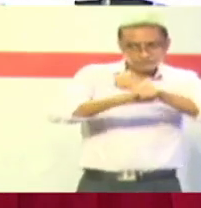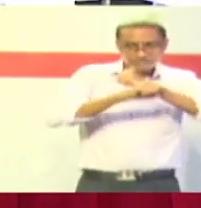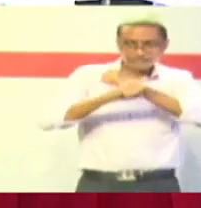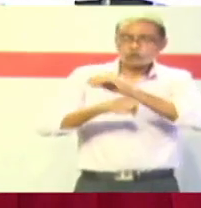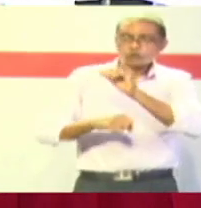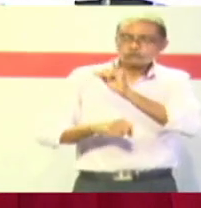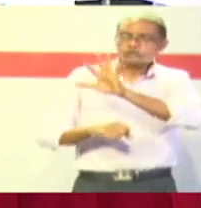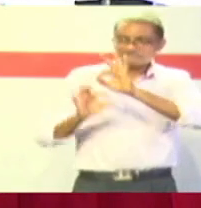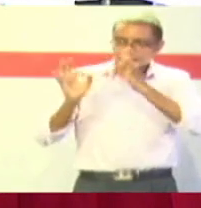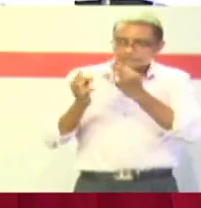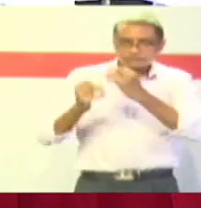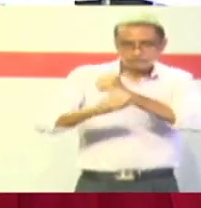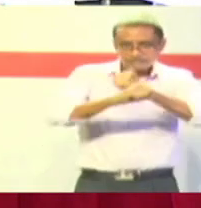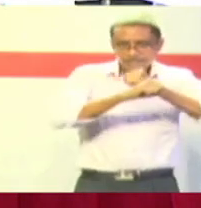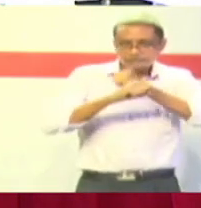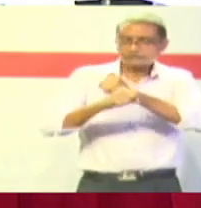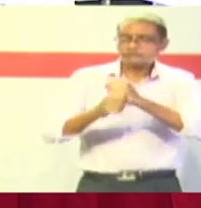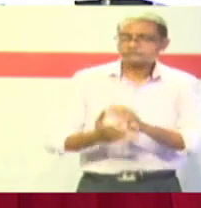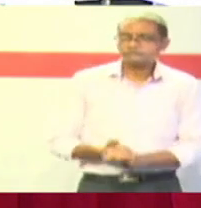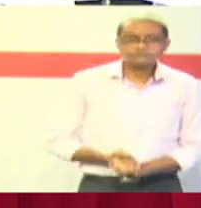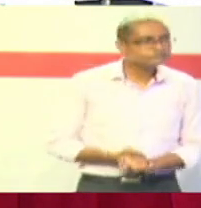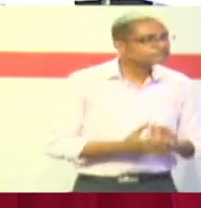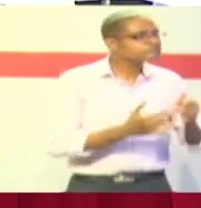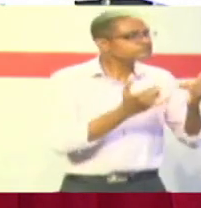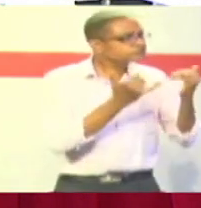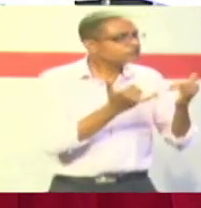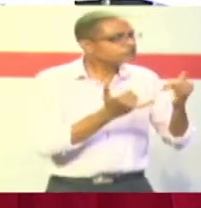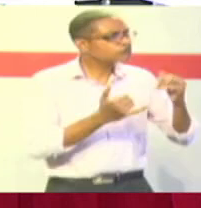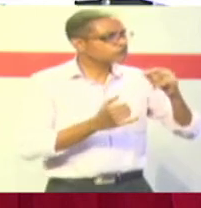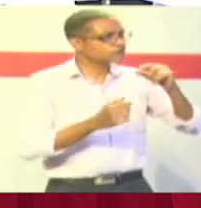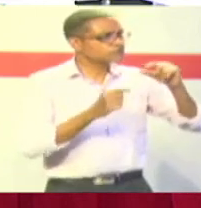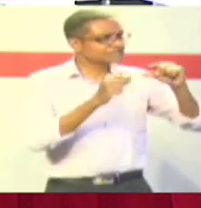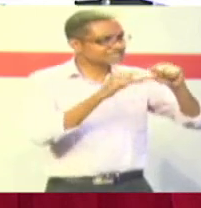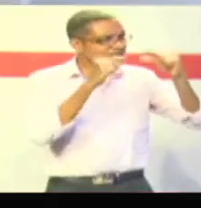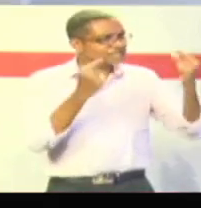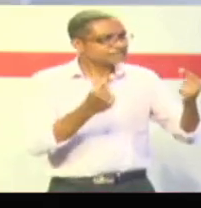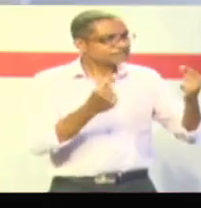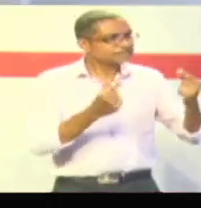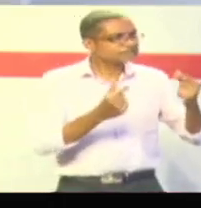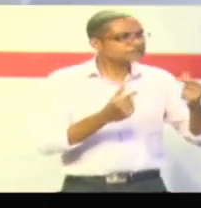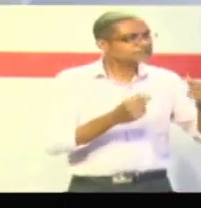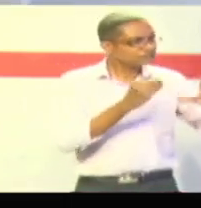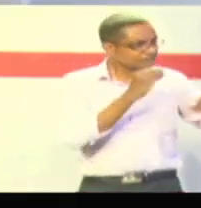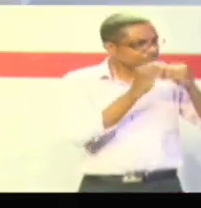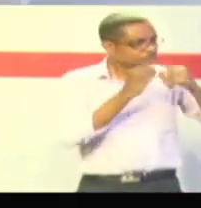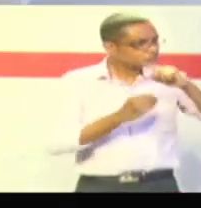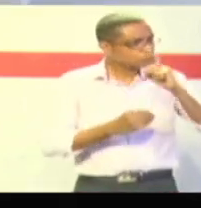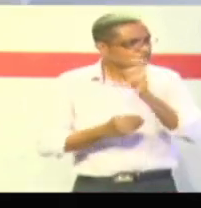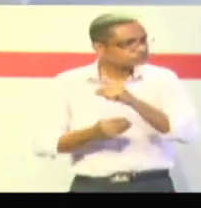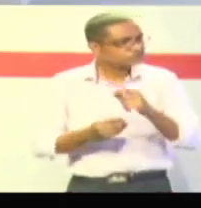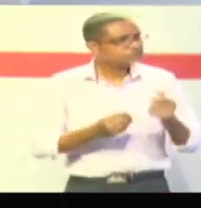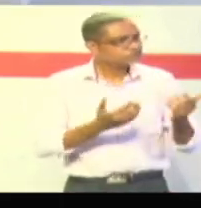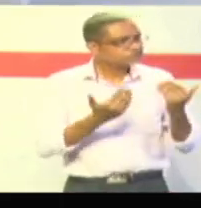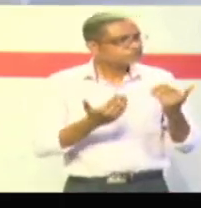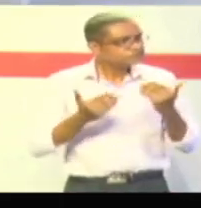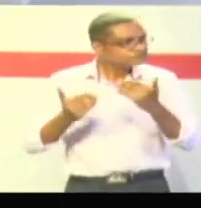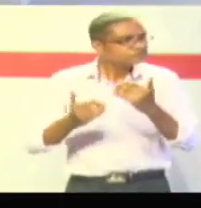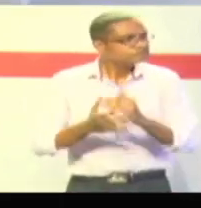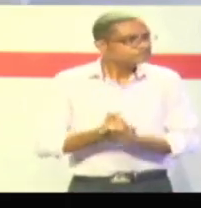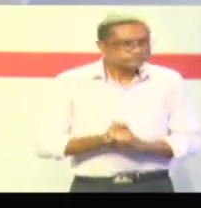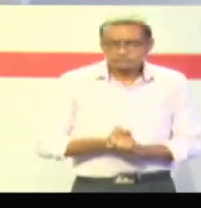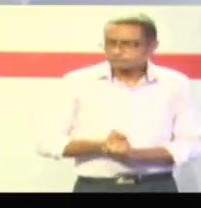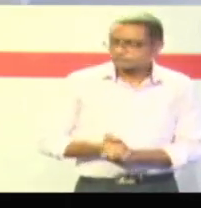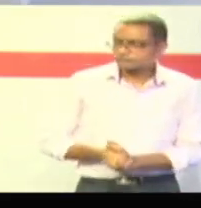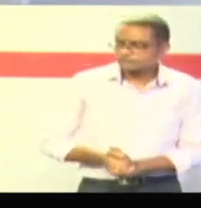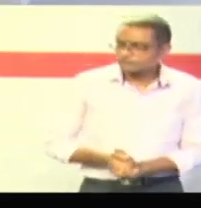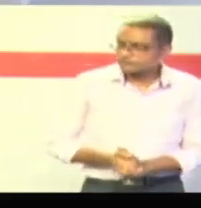Thank you, CMO. We go back to Guardian Media Limited for a follow-up question. My follow-up question here is